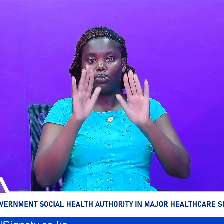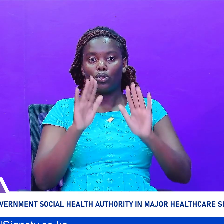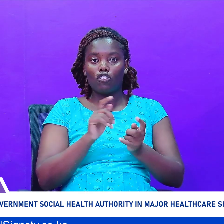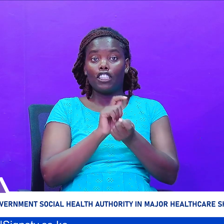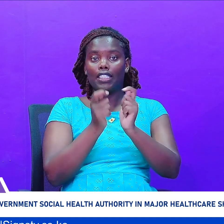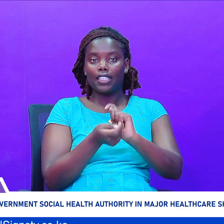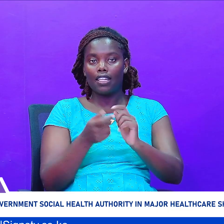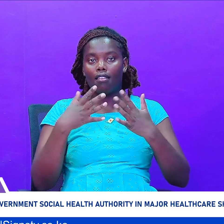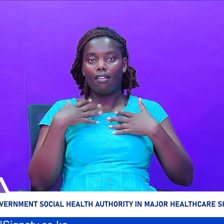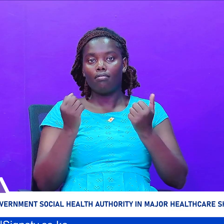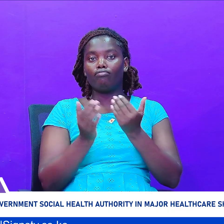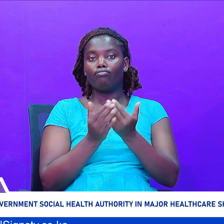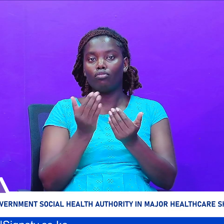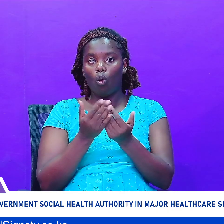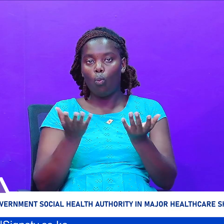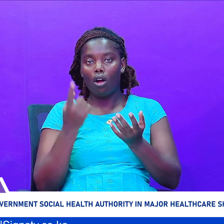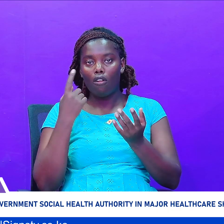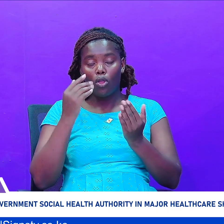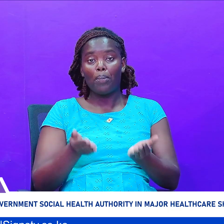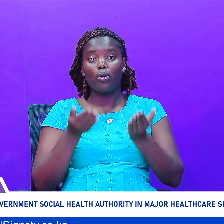Authority, SHA.